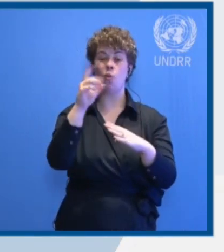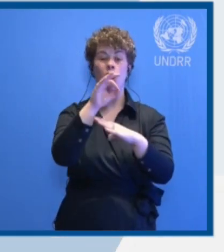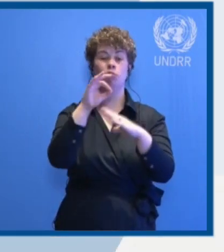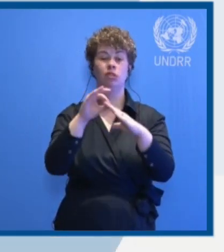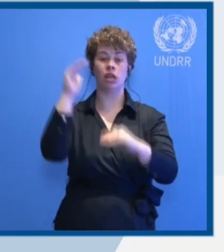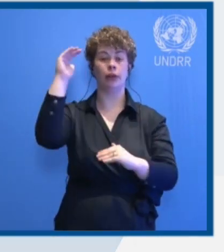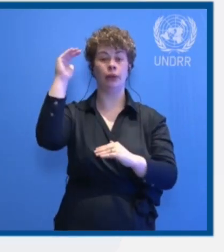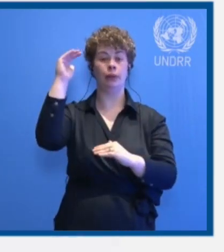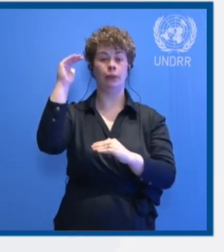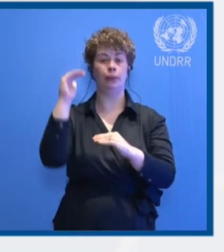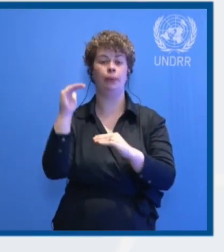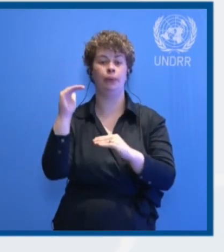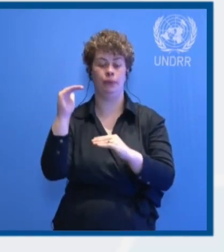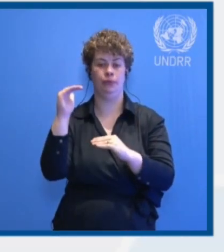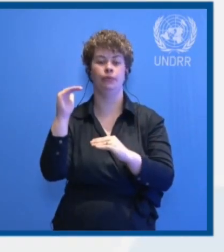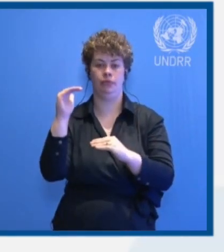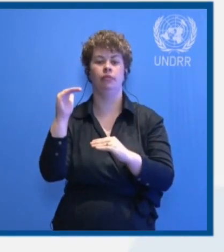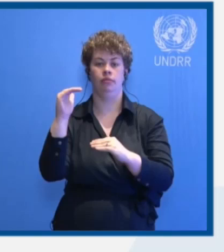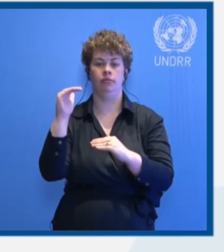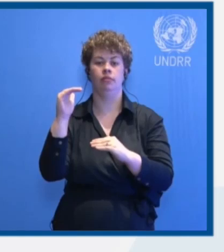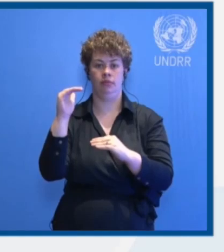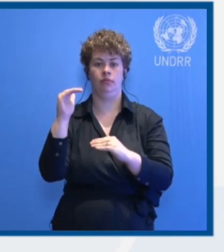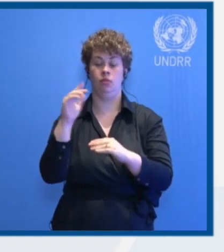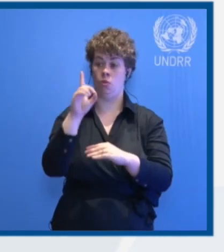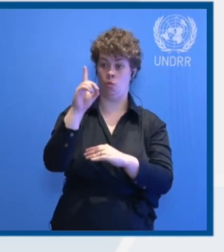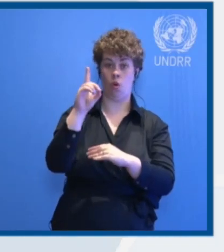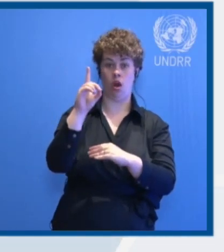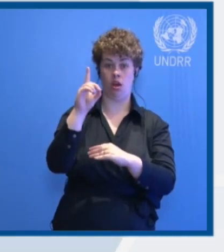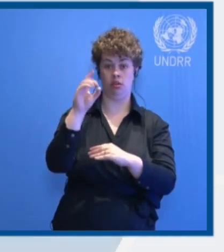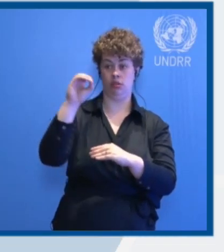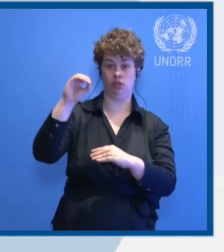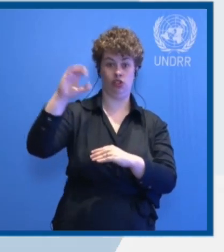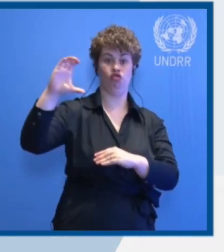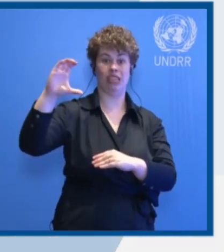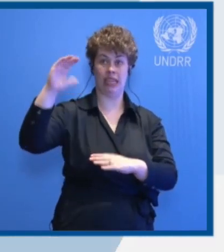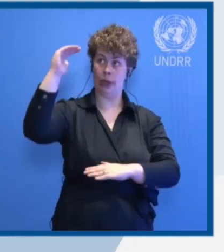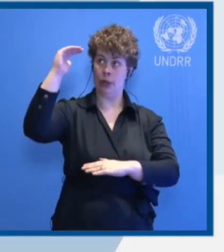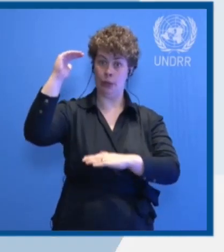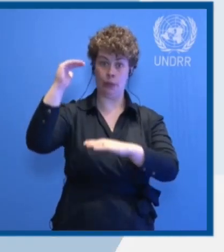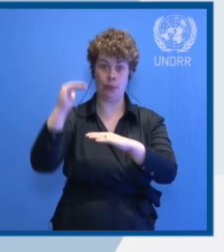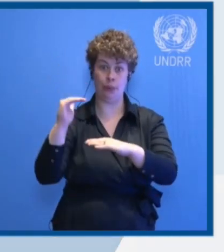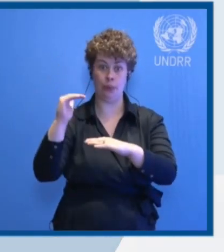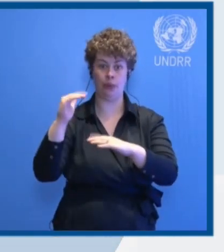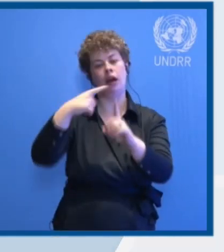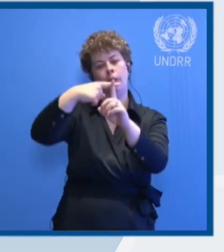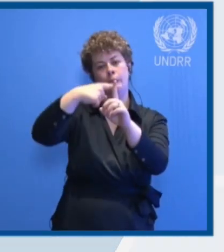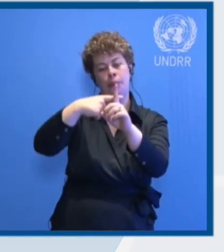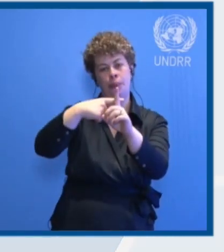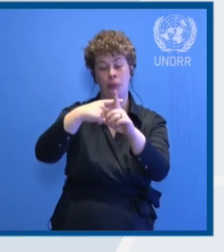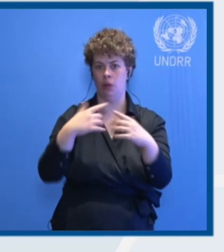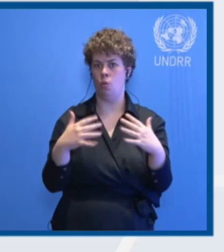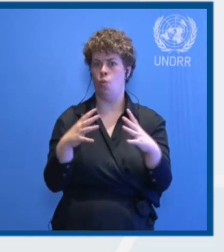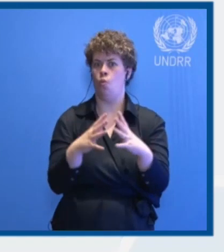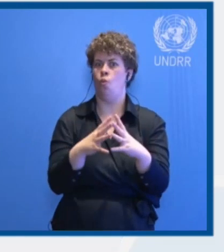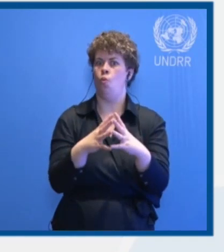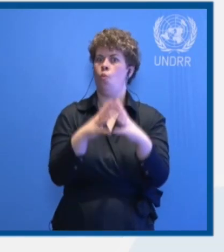hot days. And a 1 degree reduction is huge, yeah? Urban trees in 10